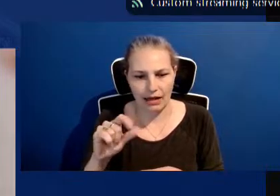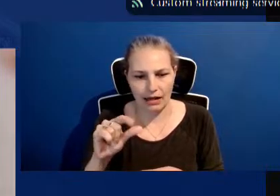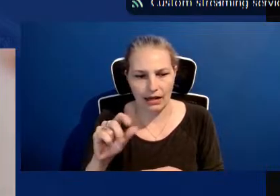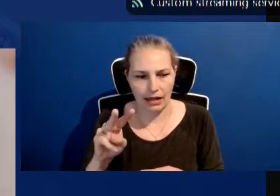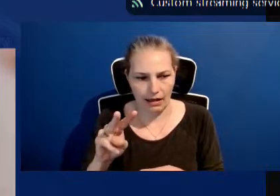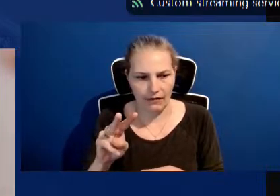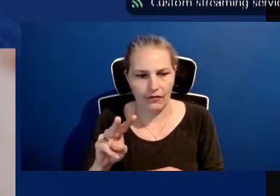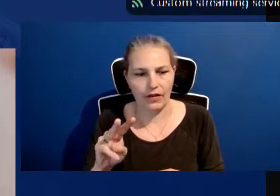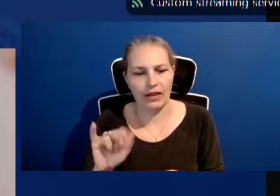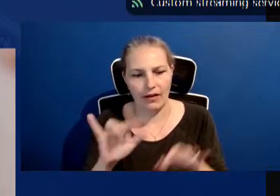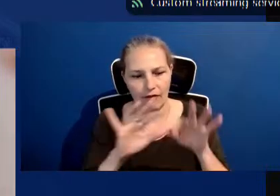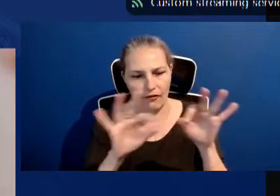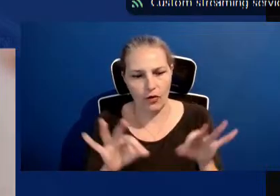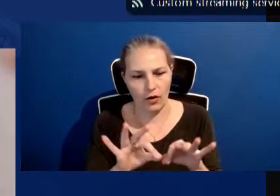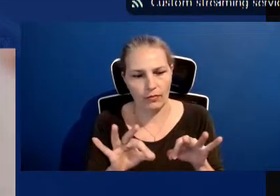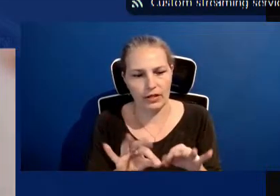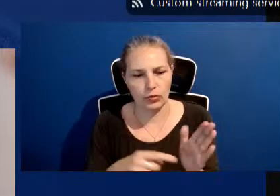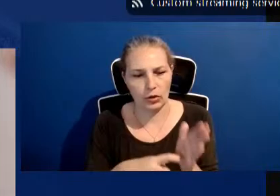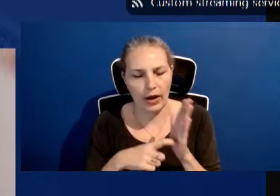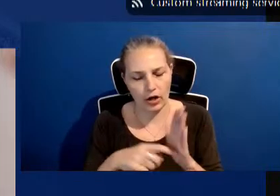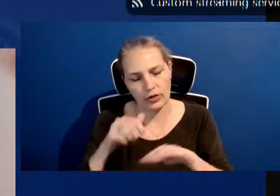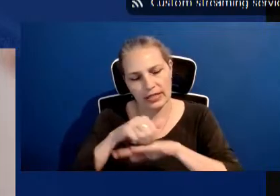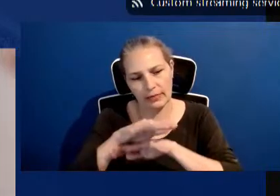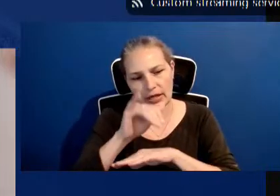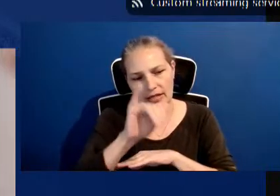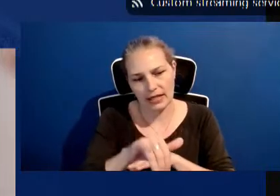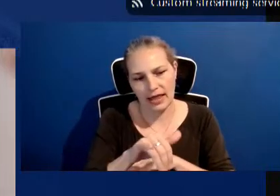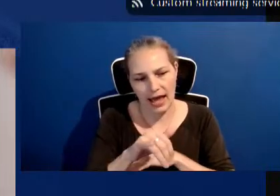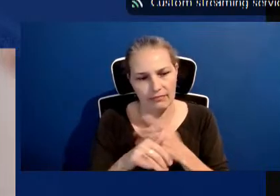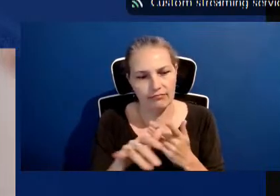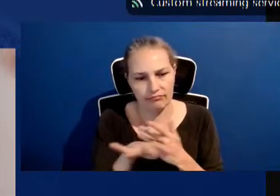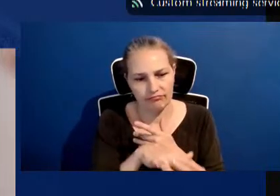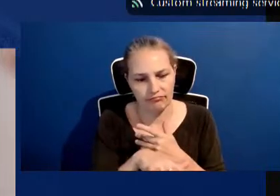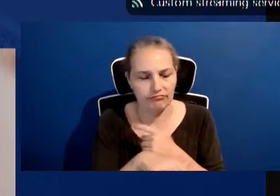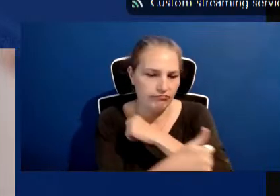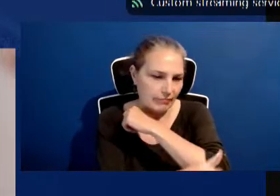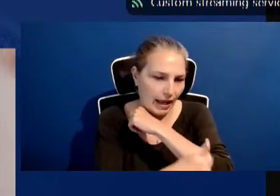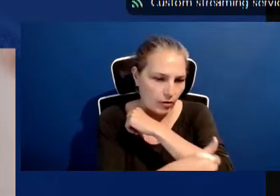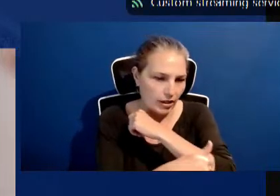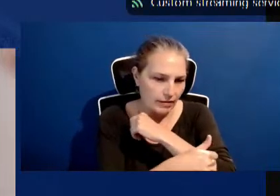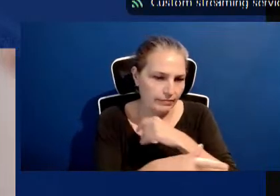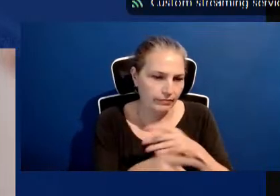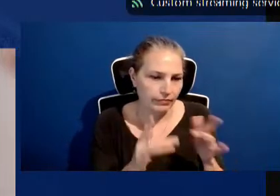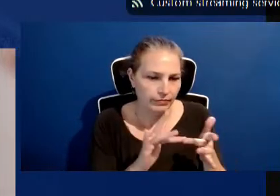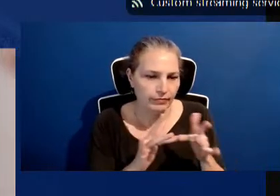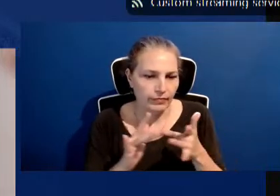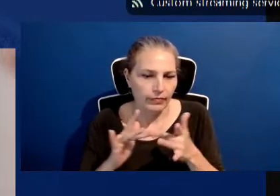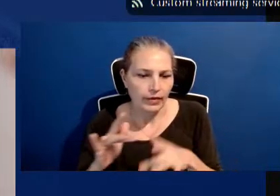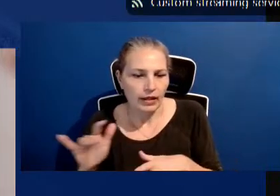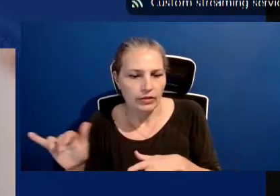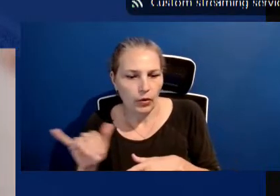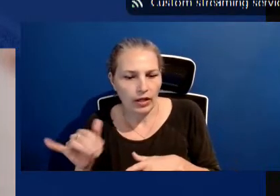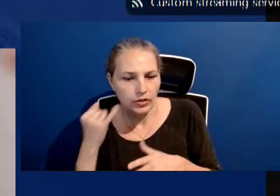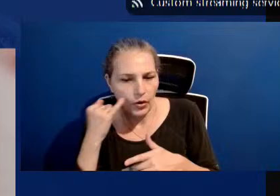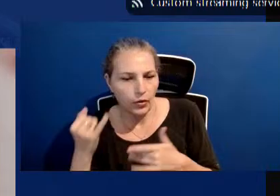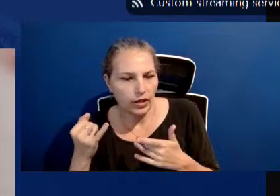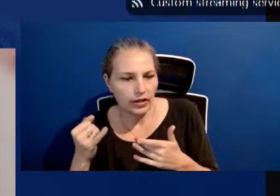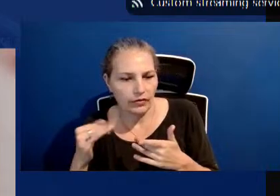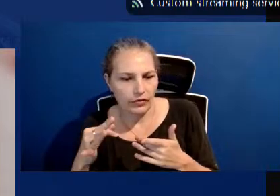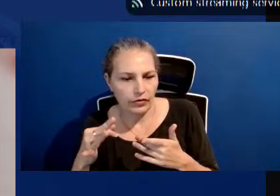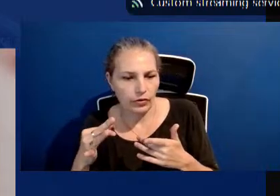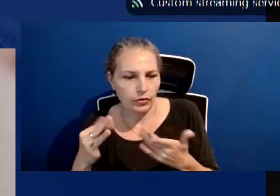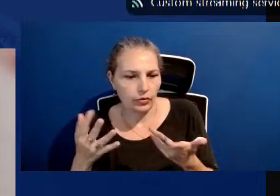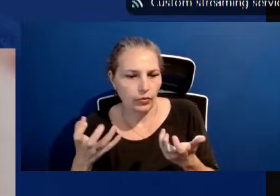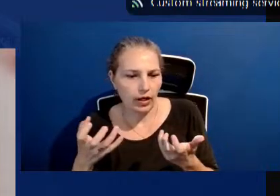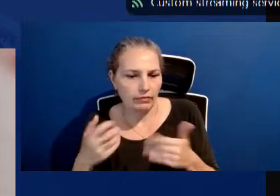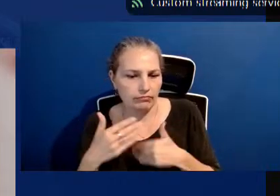county will internally route it to make sure as you've progressed in projects, if you paid fees to other permit departments, those will be refunded